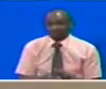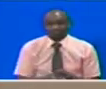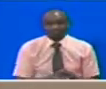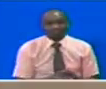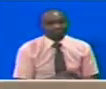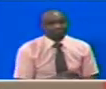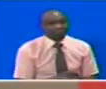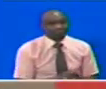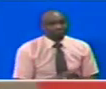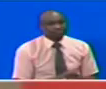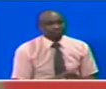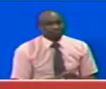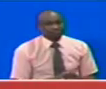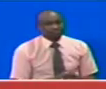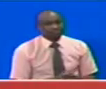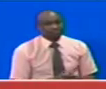eh? Aya.